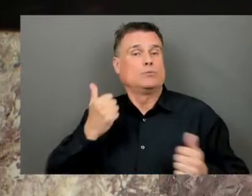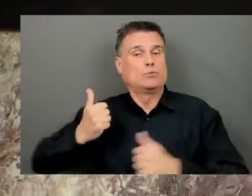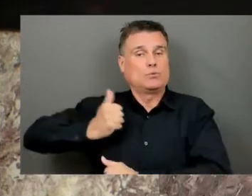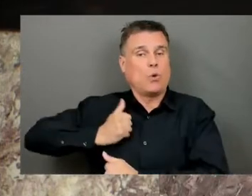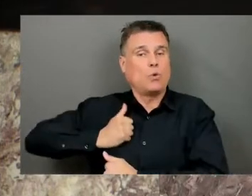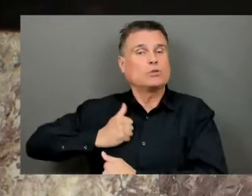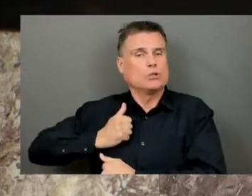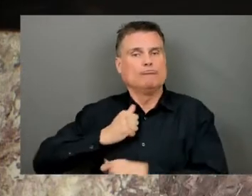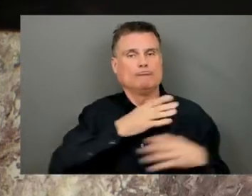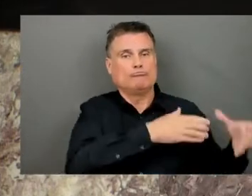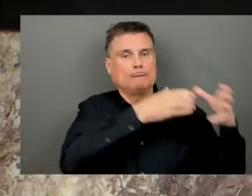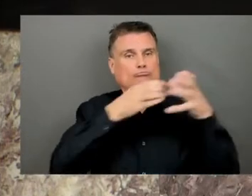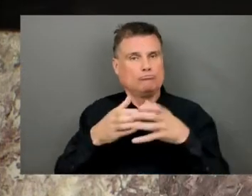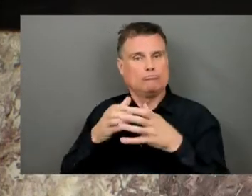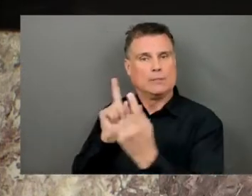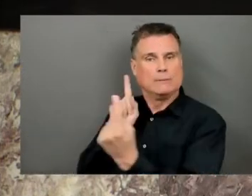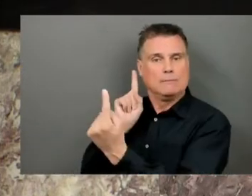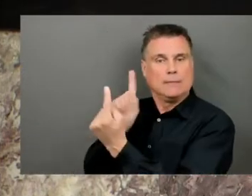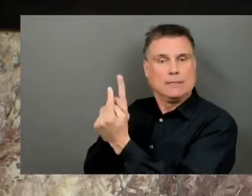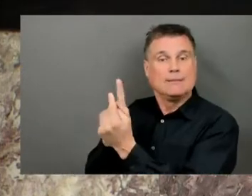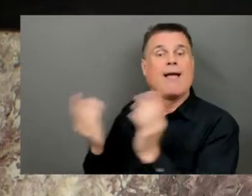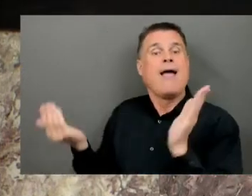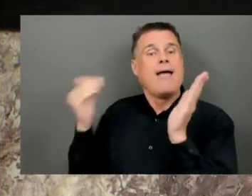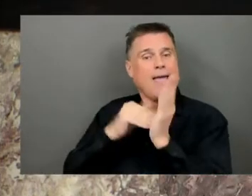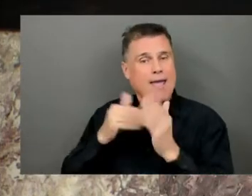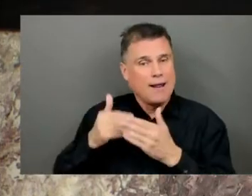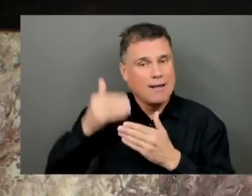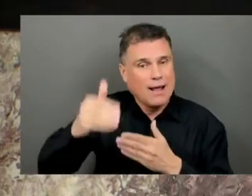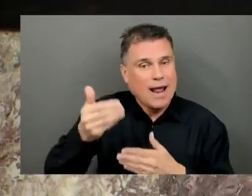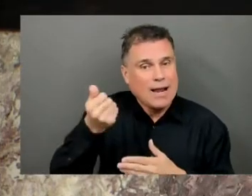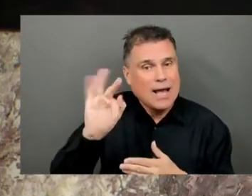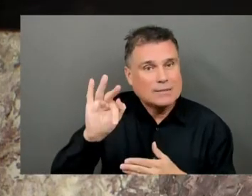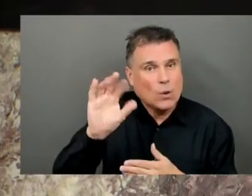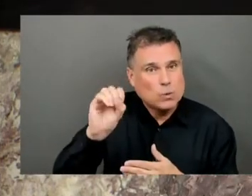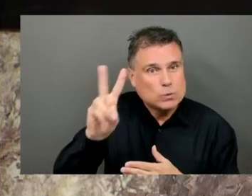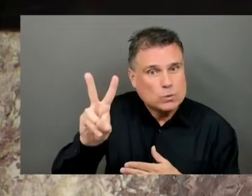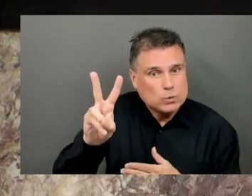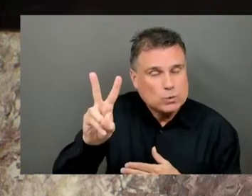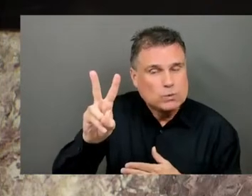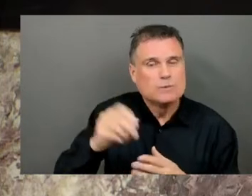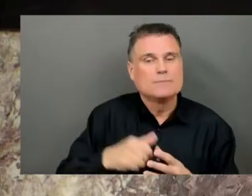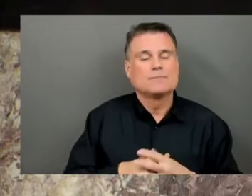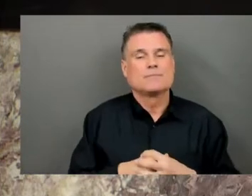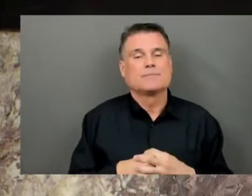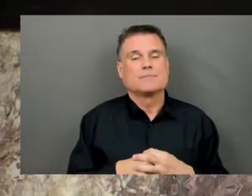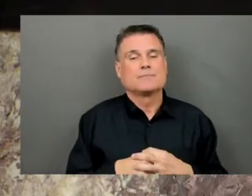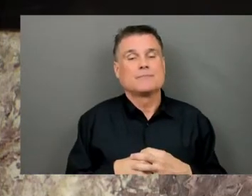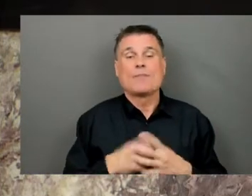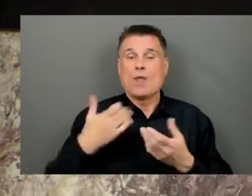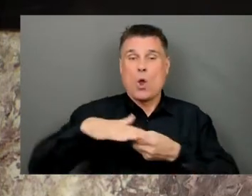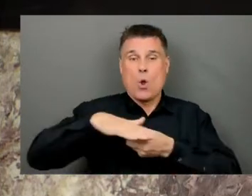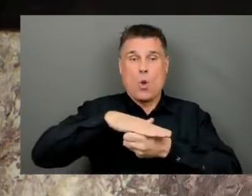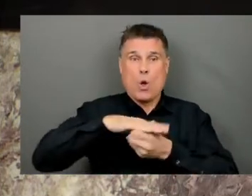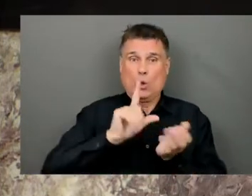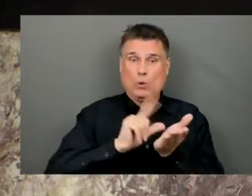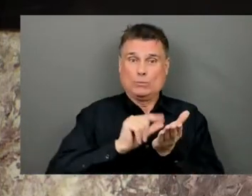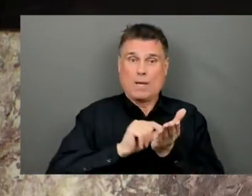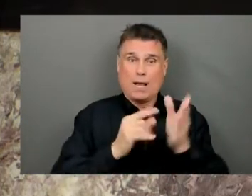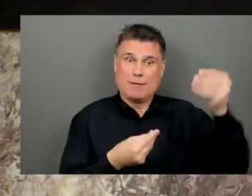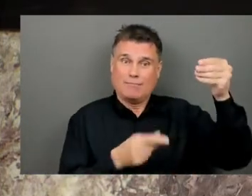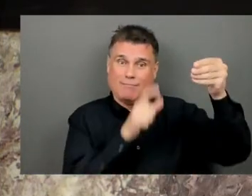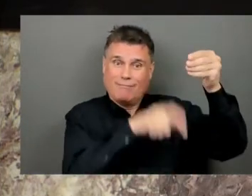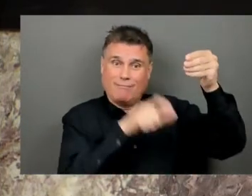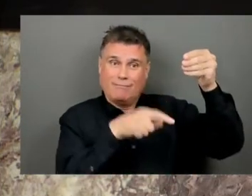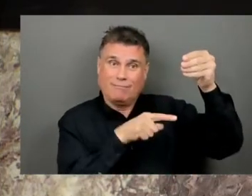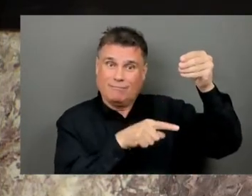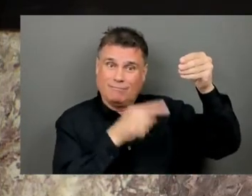June 3rd, 1902, and their reception was not unwelcoming. Local papers exclaimed, "Turbaned men excite interest, awe-inspiring men from India held